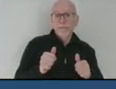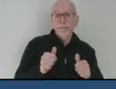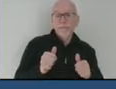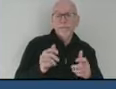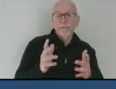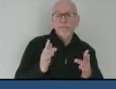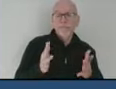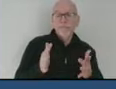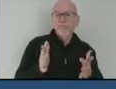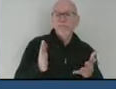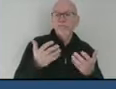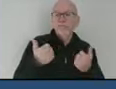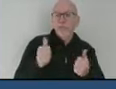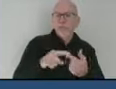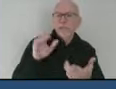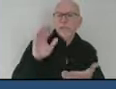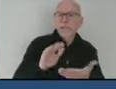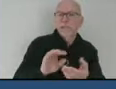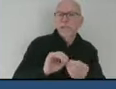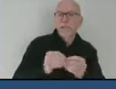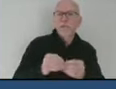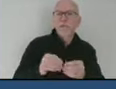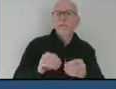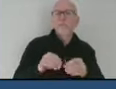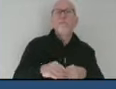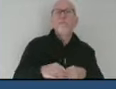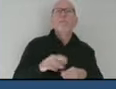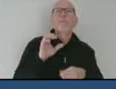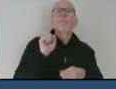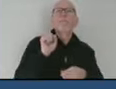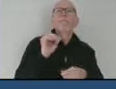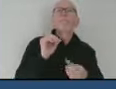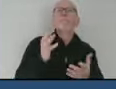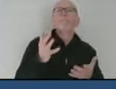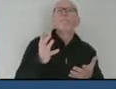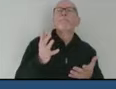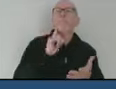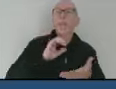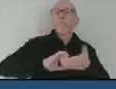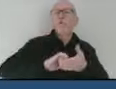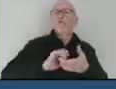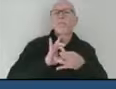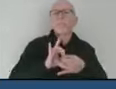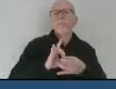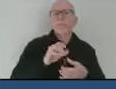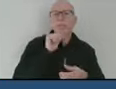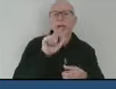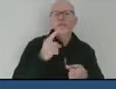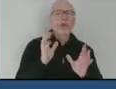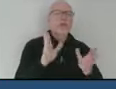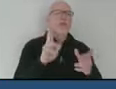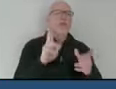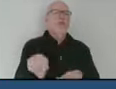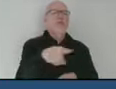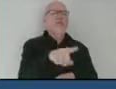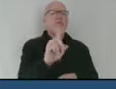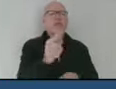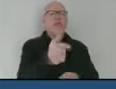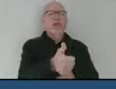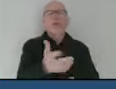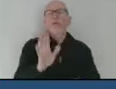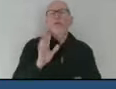to bring numbers down, community spread down. So this is, like I say, it's a partnership. It's not just leaving it to them. We're